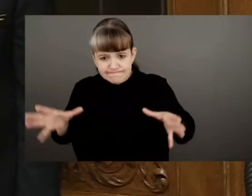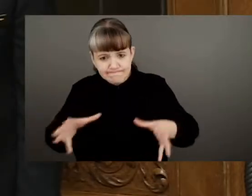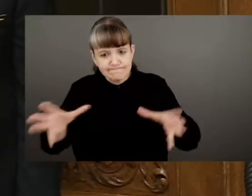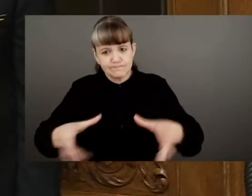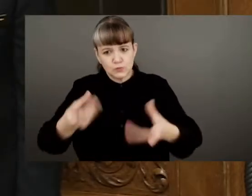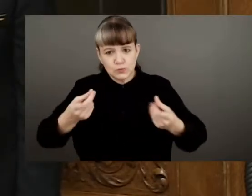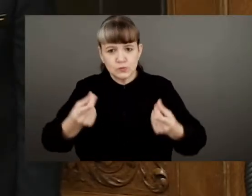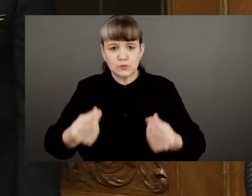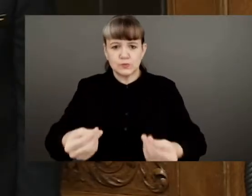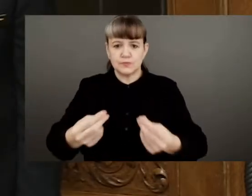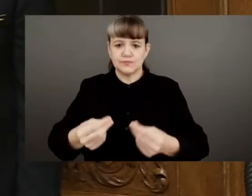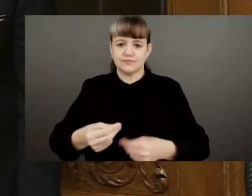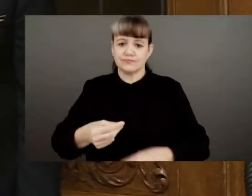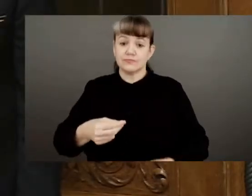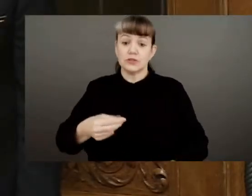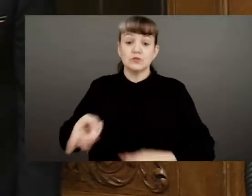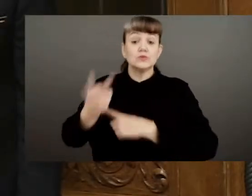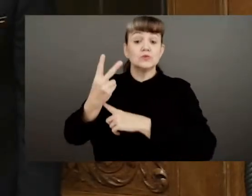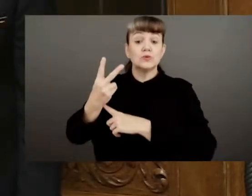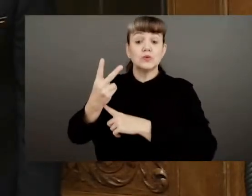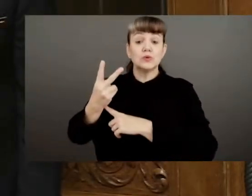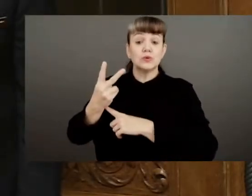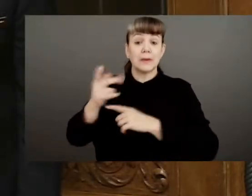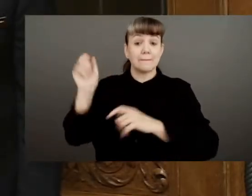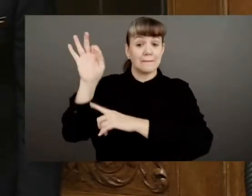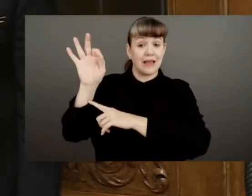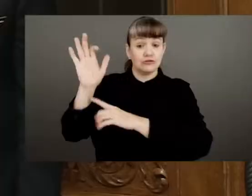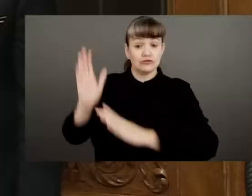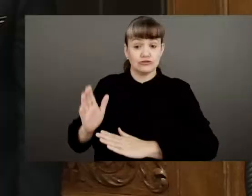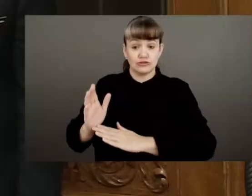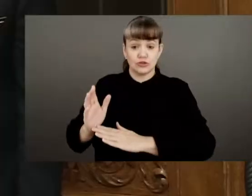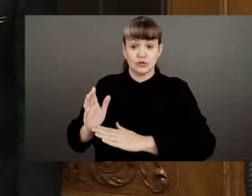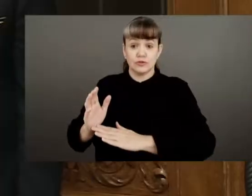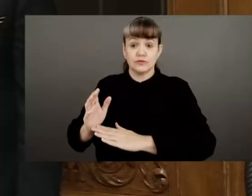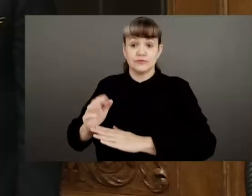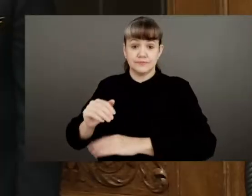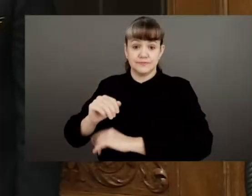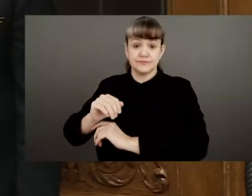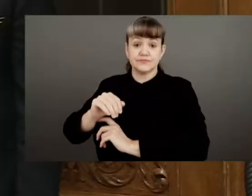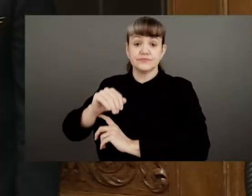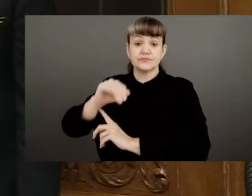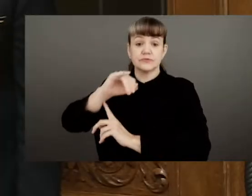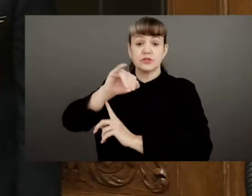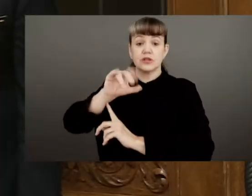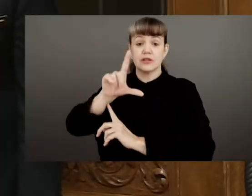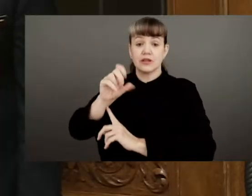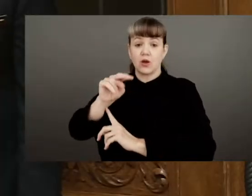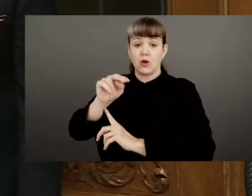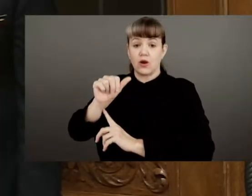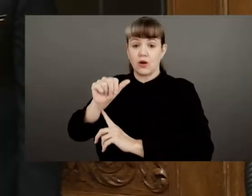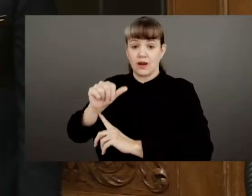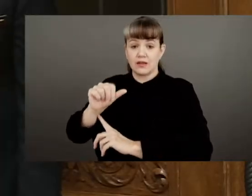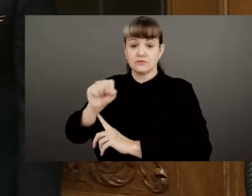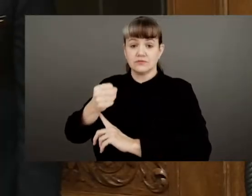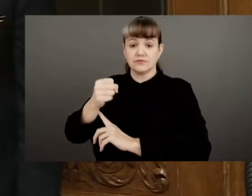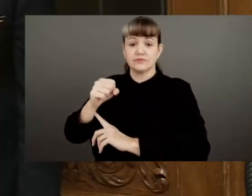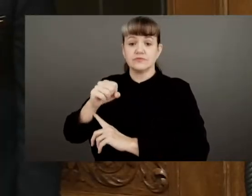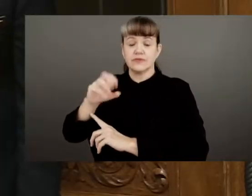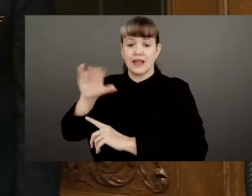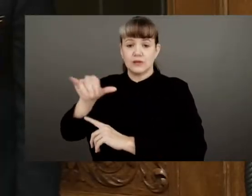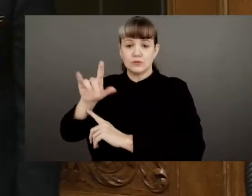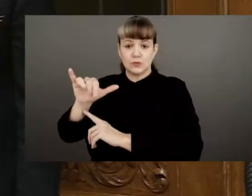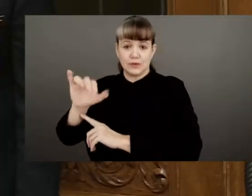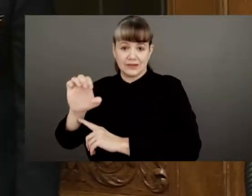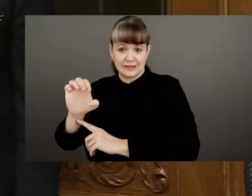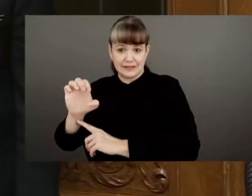and Julie Nadeau. They are meeting community members where they're at, offering support that meets